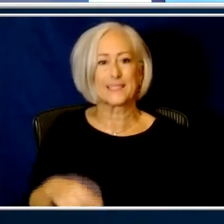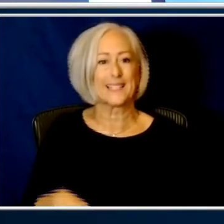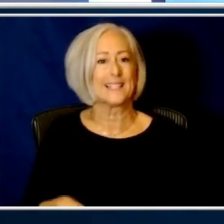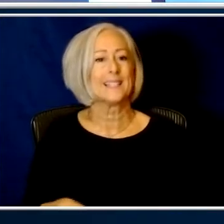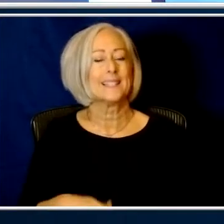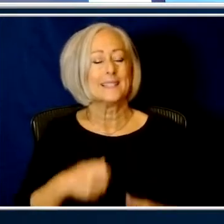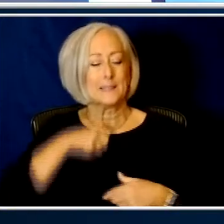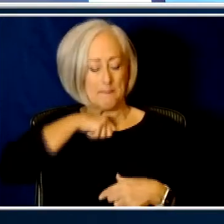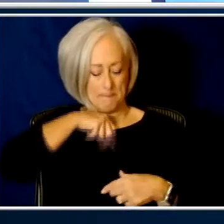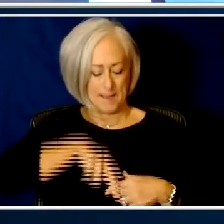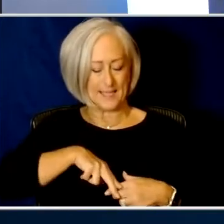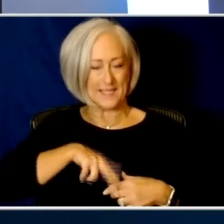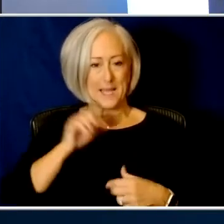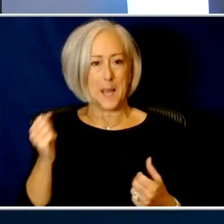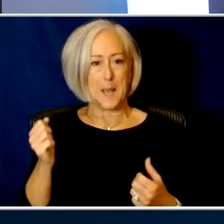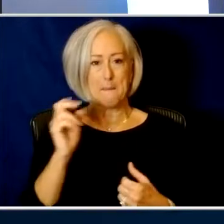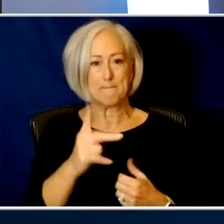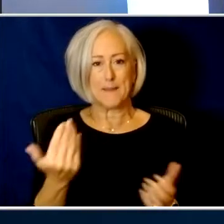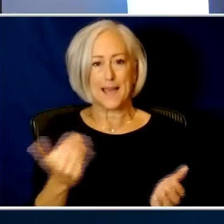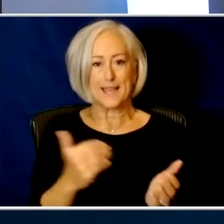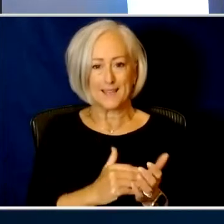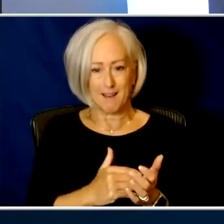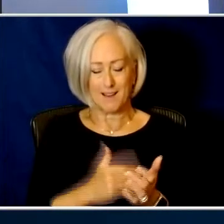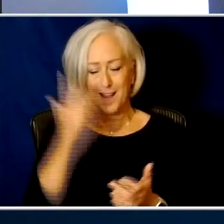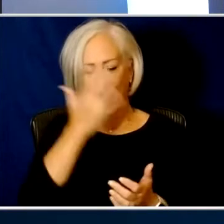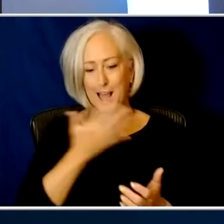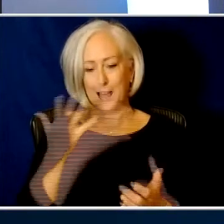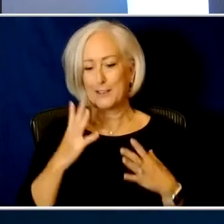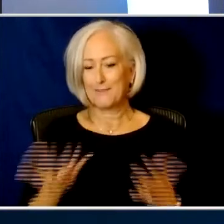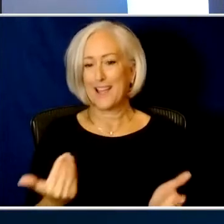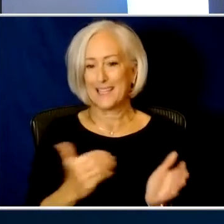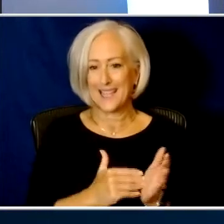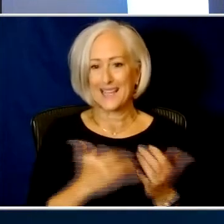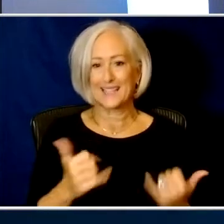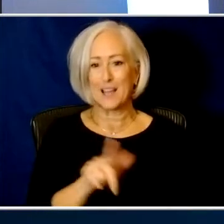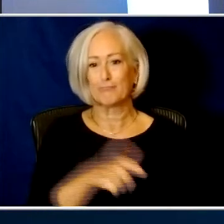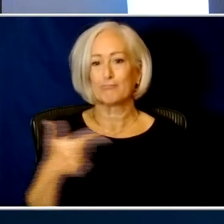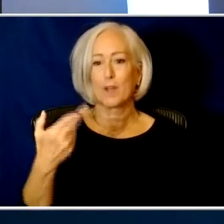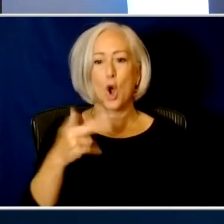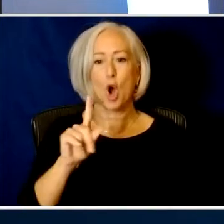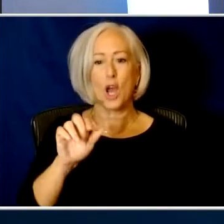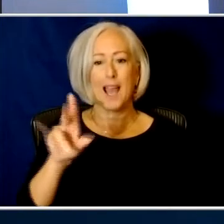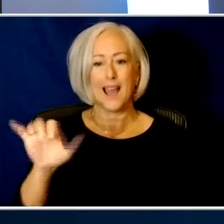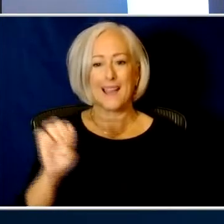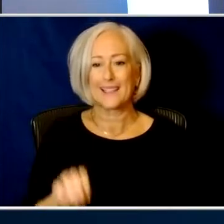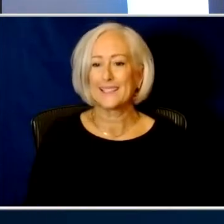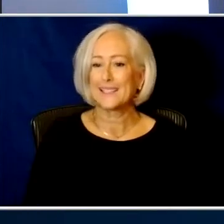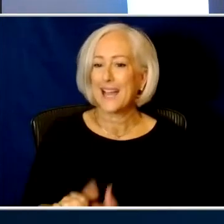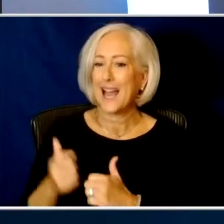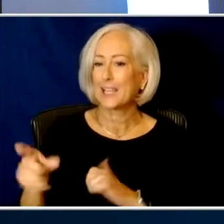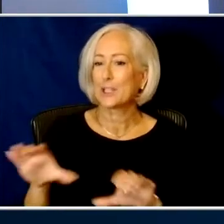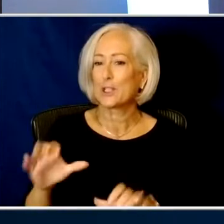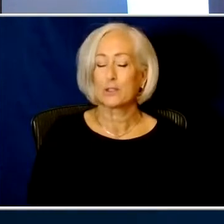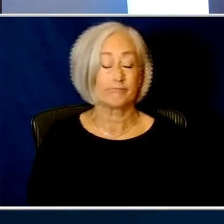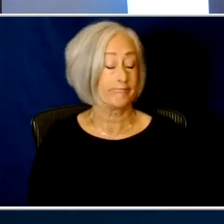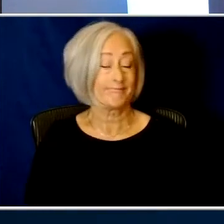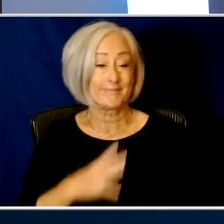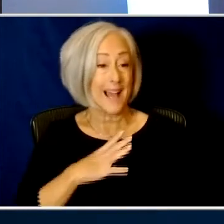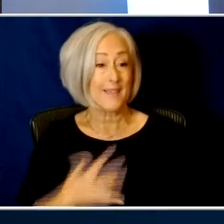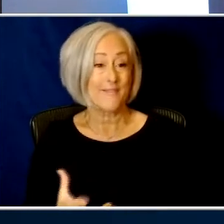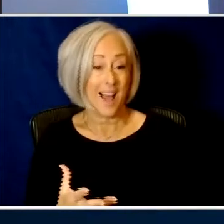receptor, progesterone receptor, HER2, then it's described as triple negative. It doesn't have those 3 receptors. But in terms of symptoms, you